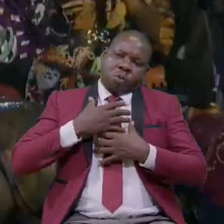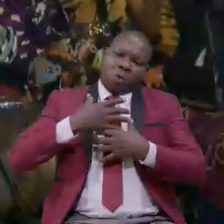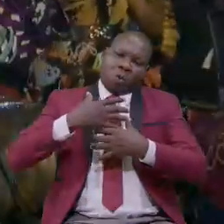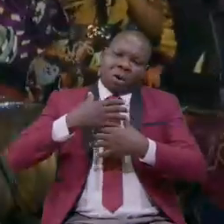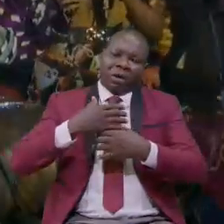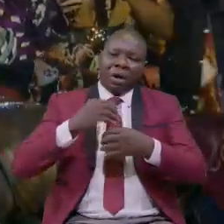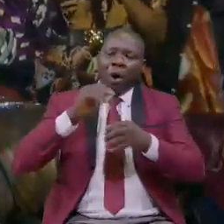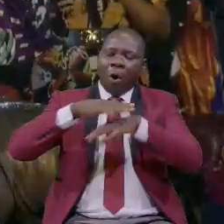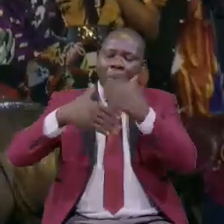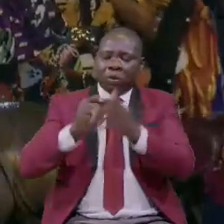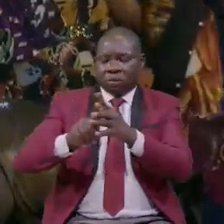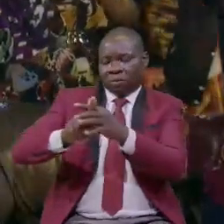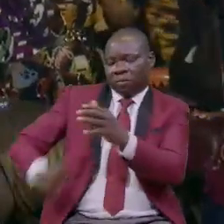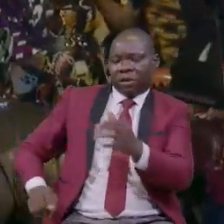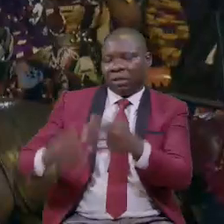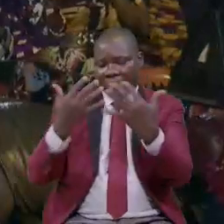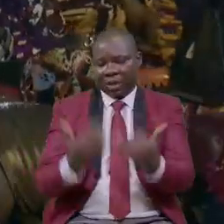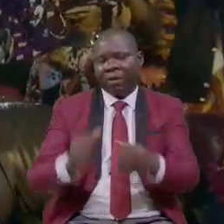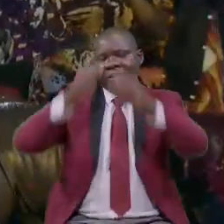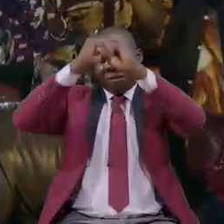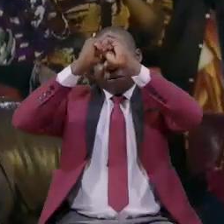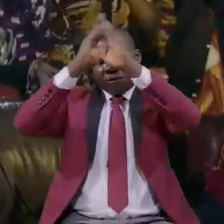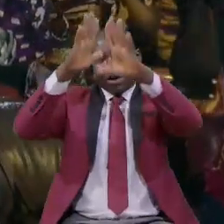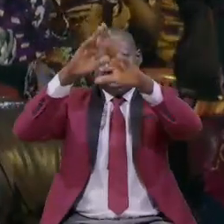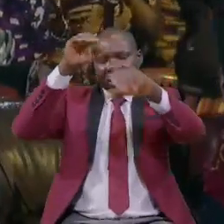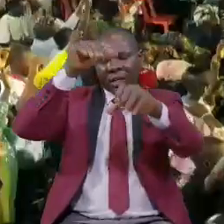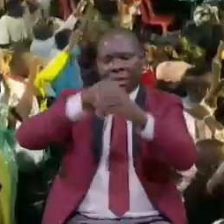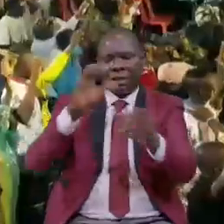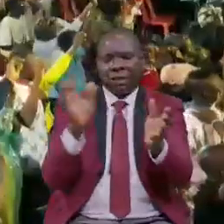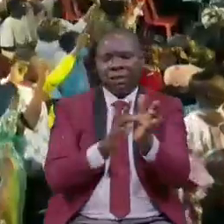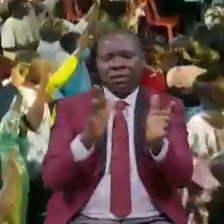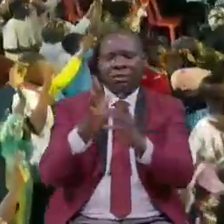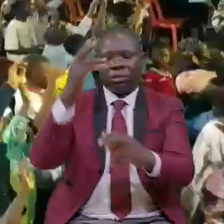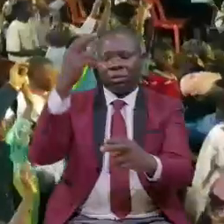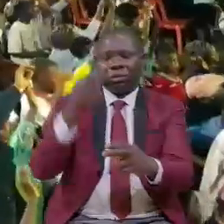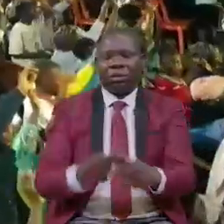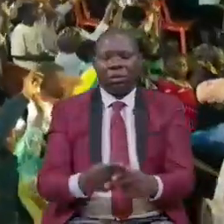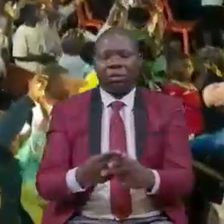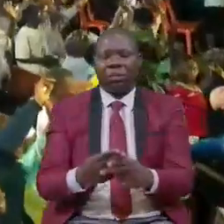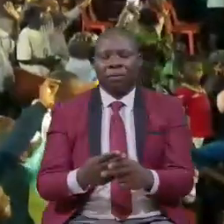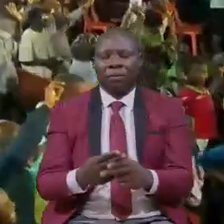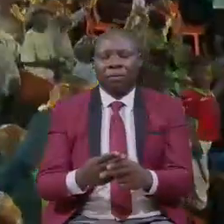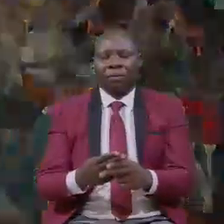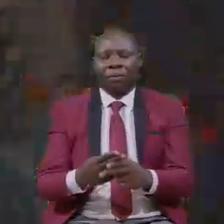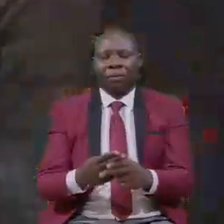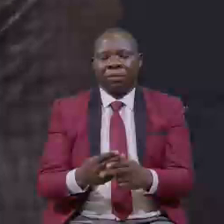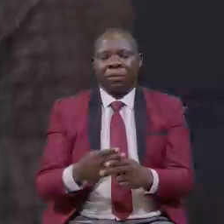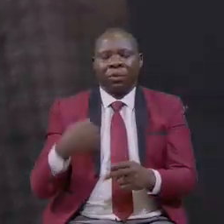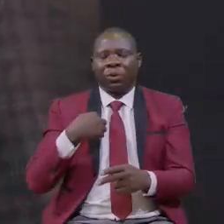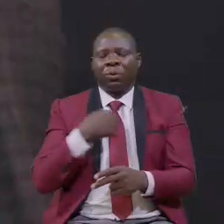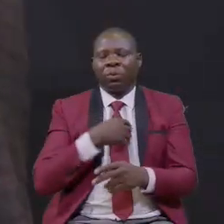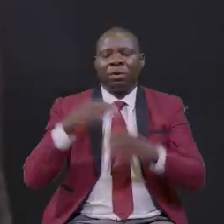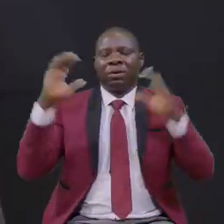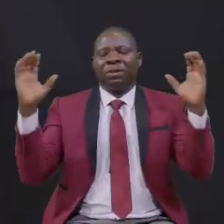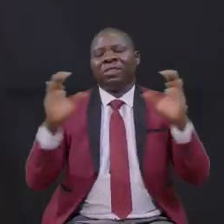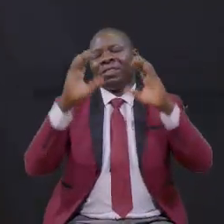now. Father, in Jesus' name, we celebrate